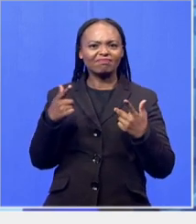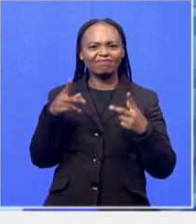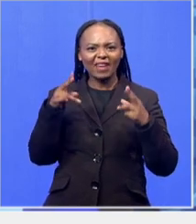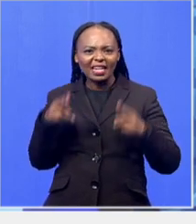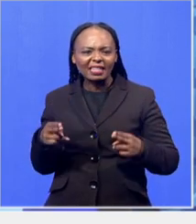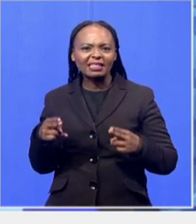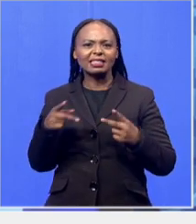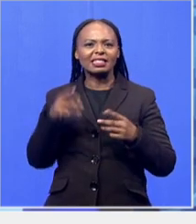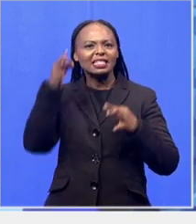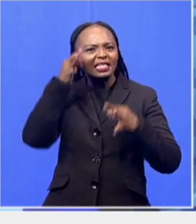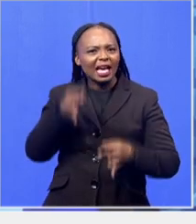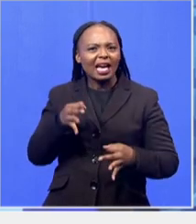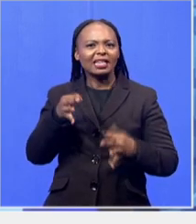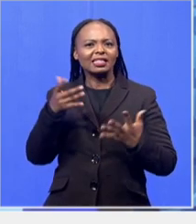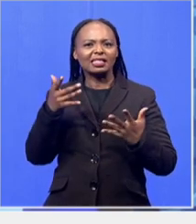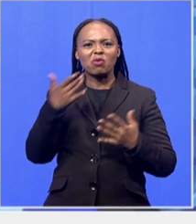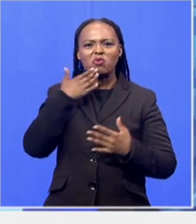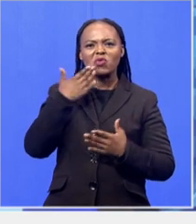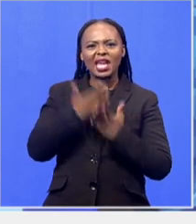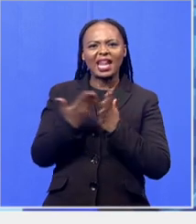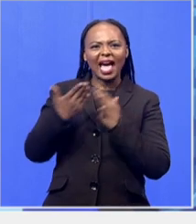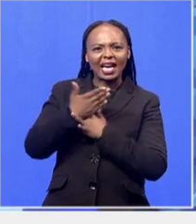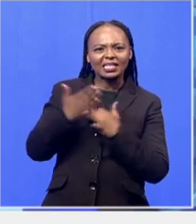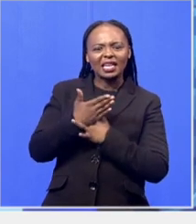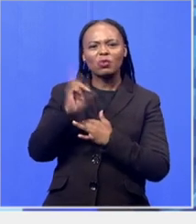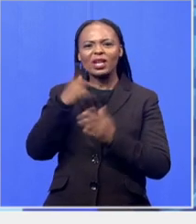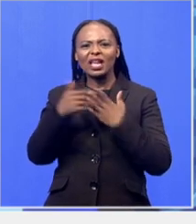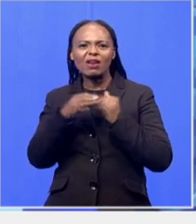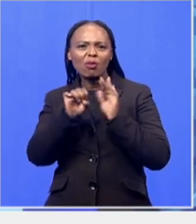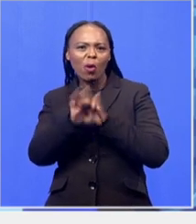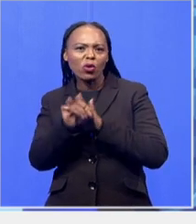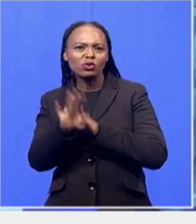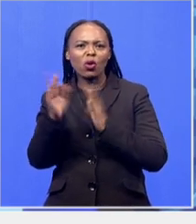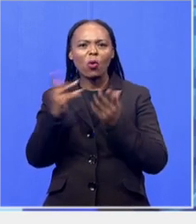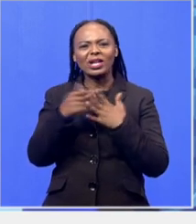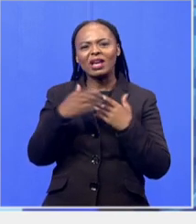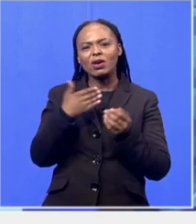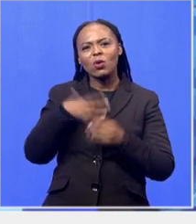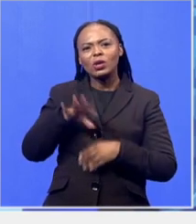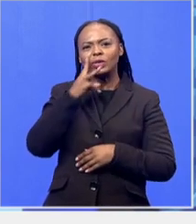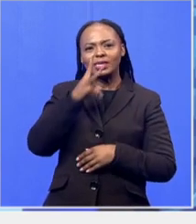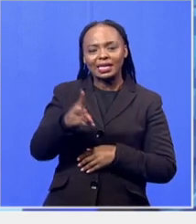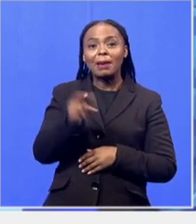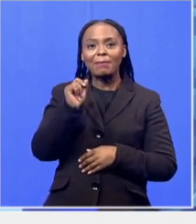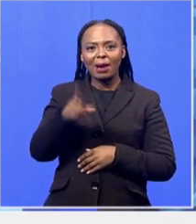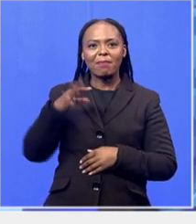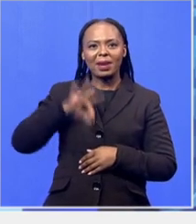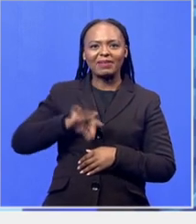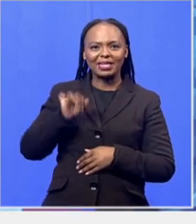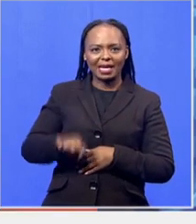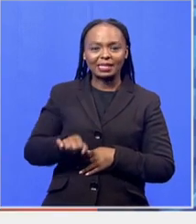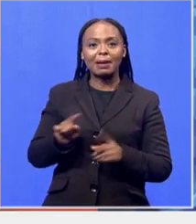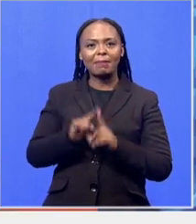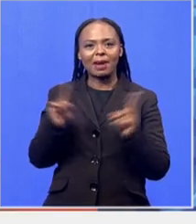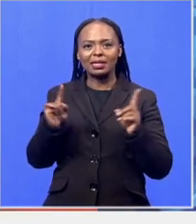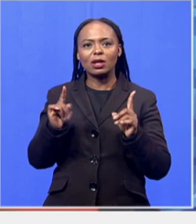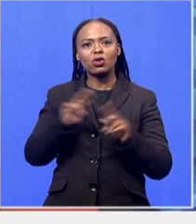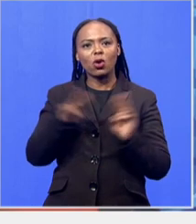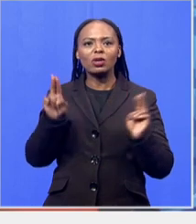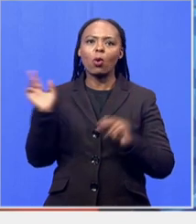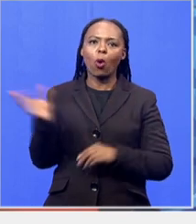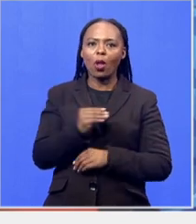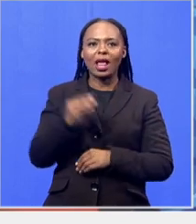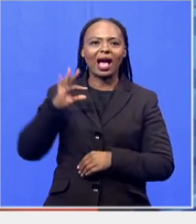actually decide who can have access to what you are posting or what is it that you want to see. Those are the benefits, but at the same time, let's face it, not everyone can afford